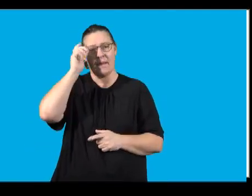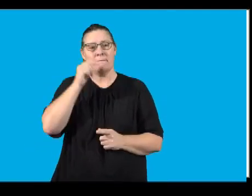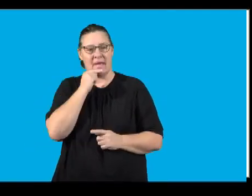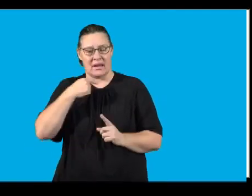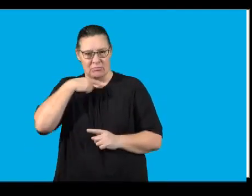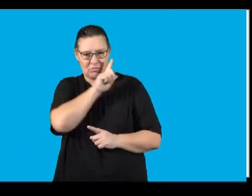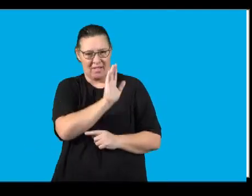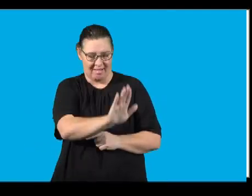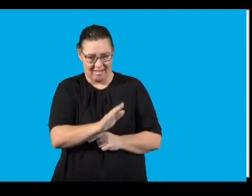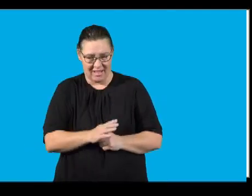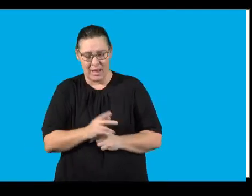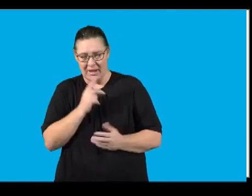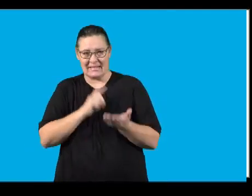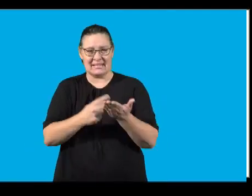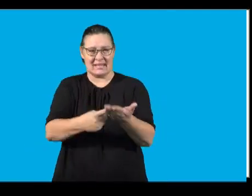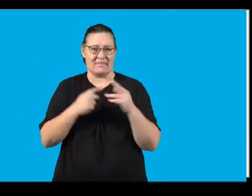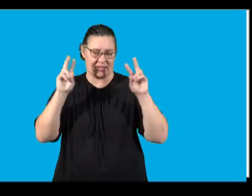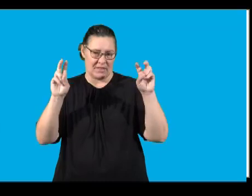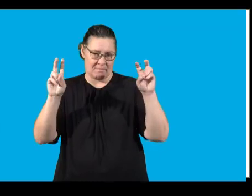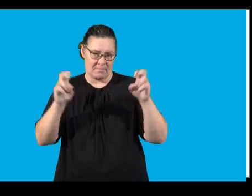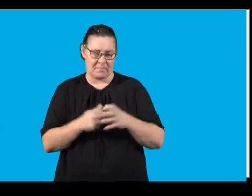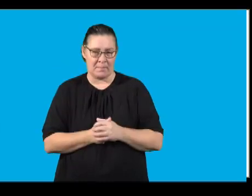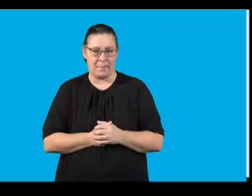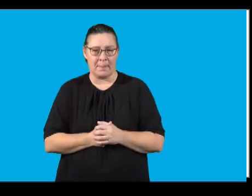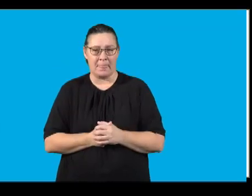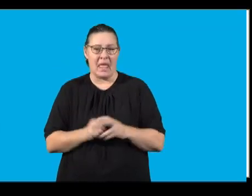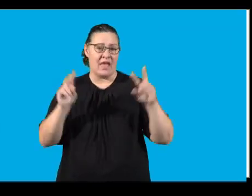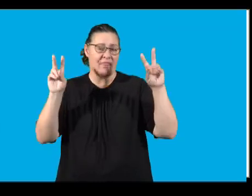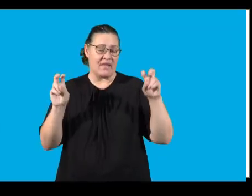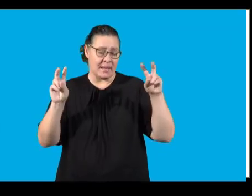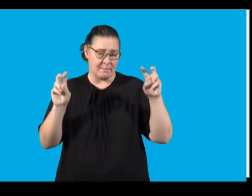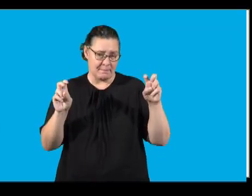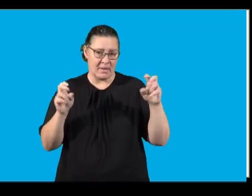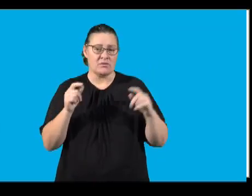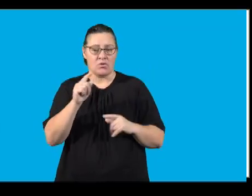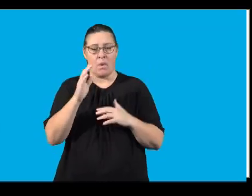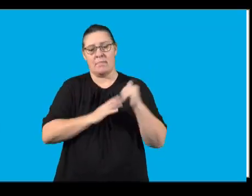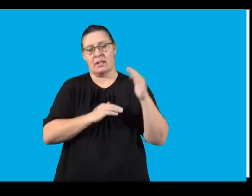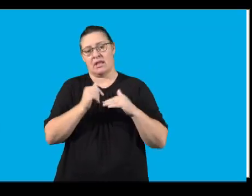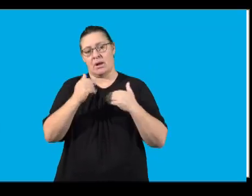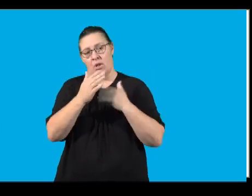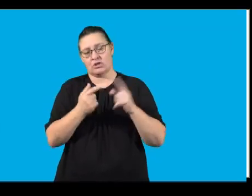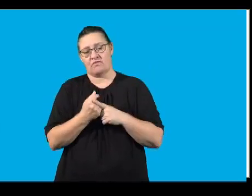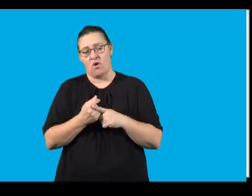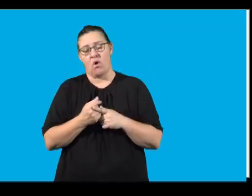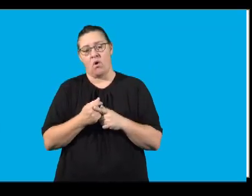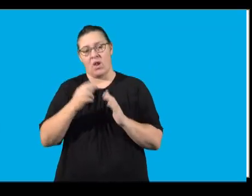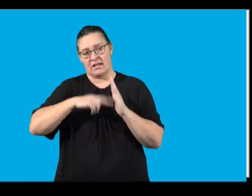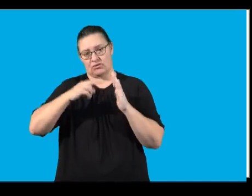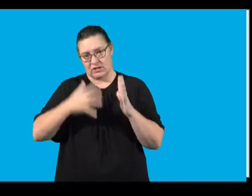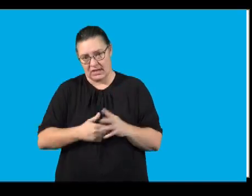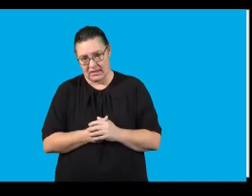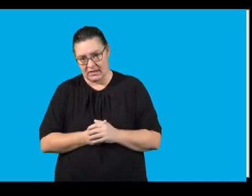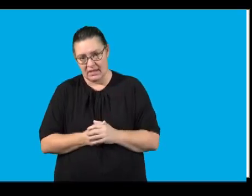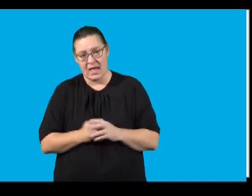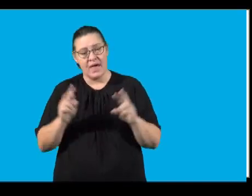is betrayal. Discuss this theme, okay? Now remember, theme is one of your building blocks of the literature.